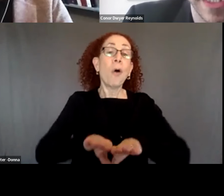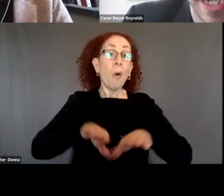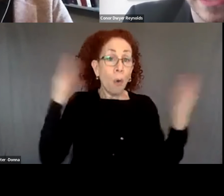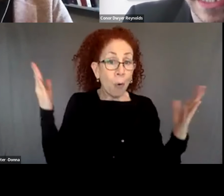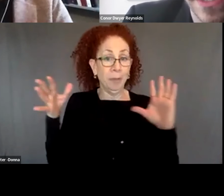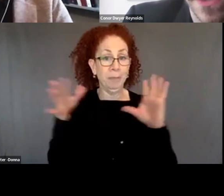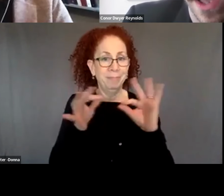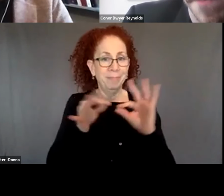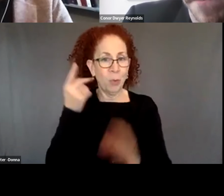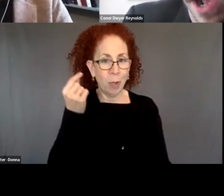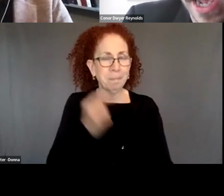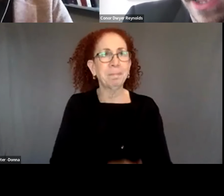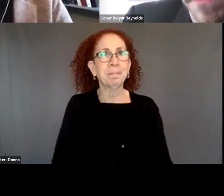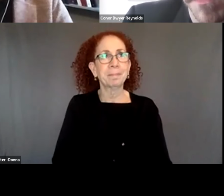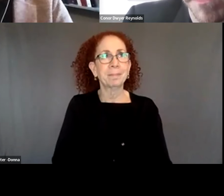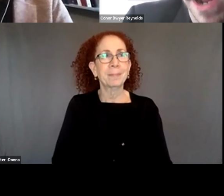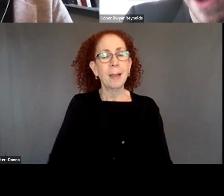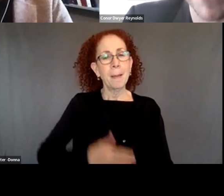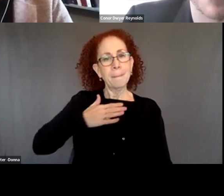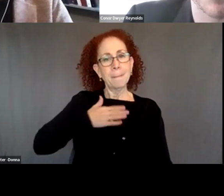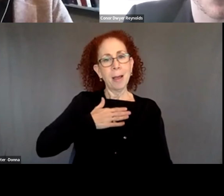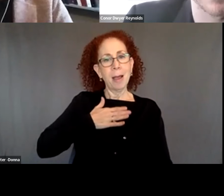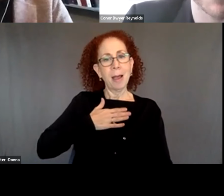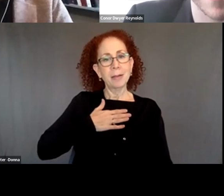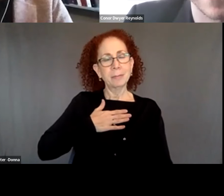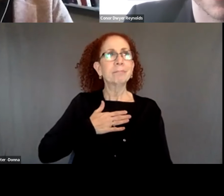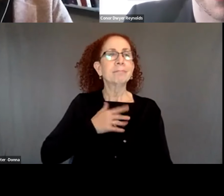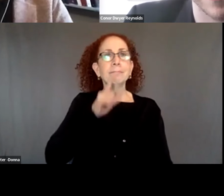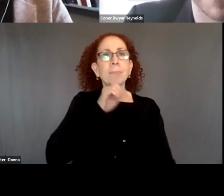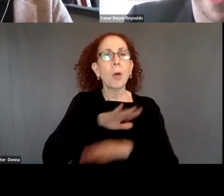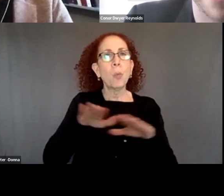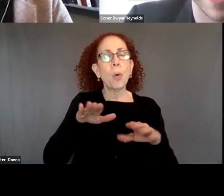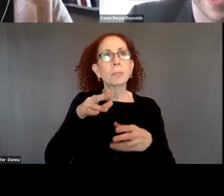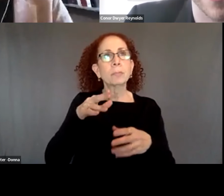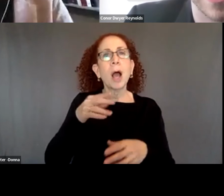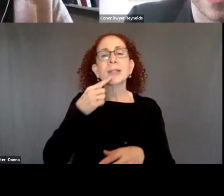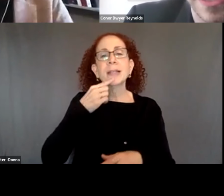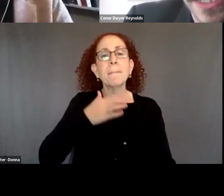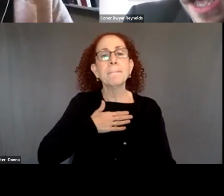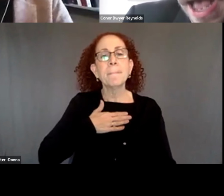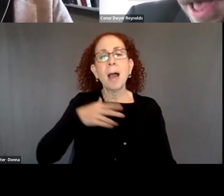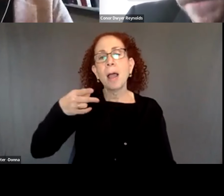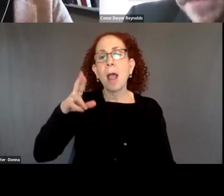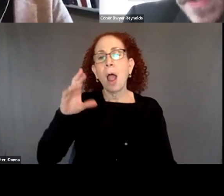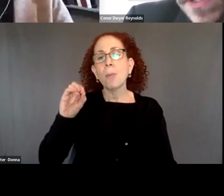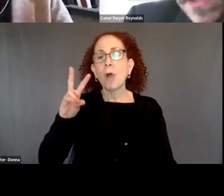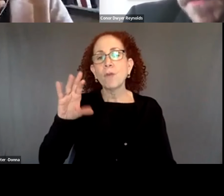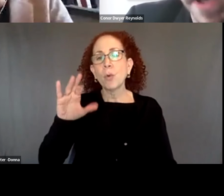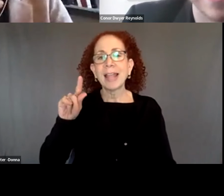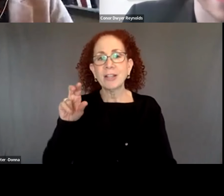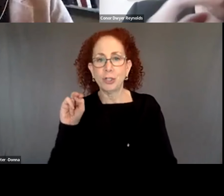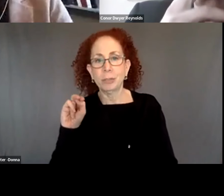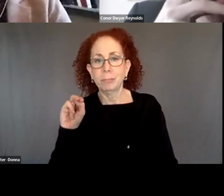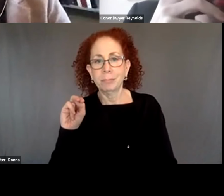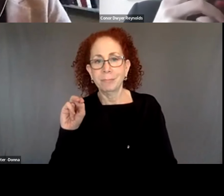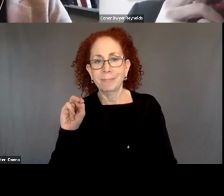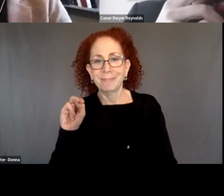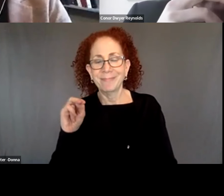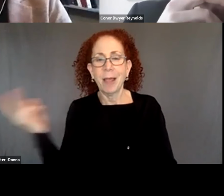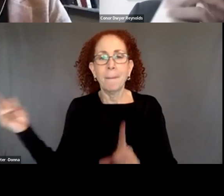hopefully connecting I won't call it a piece, I'll call it a provocation to myself